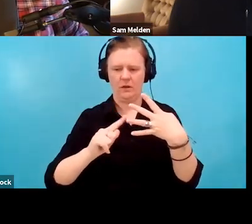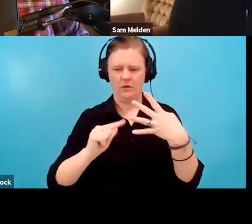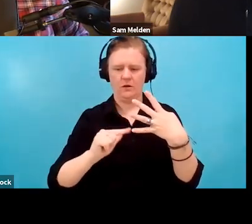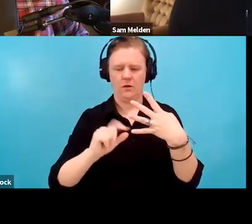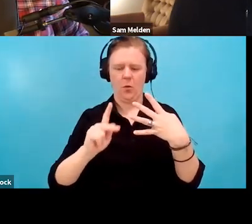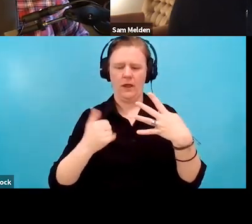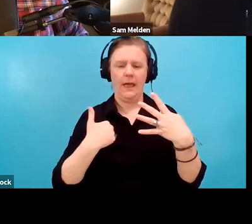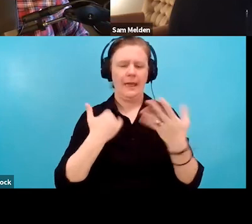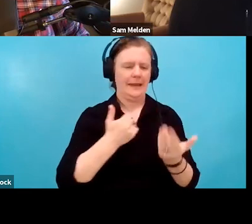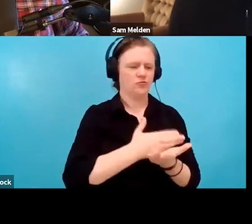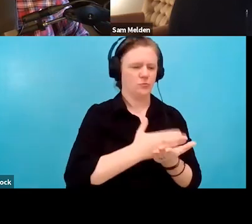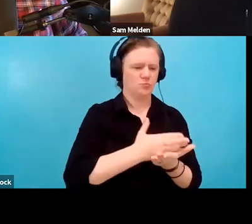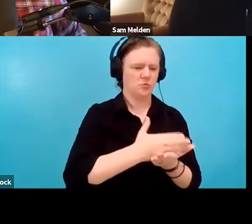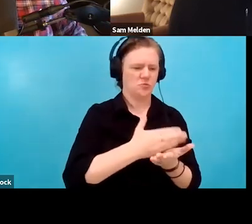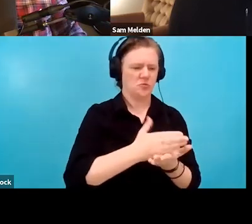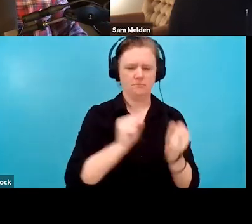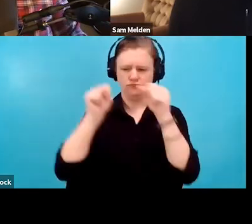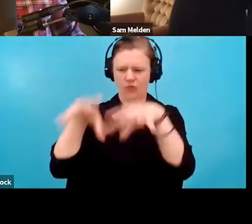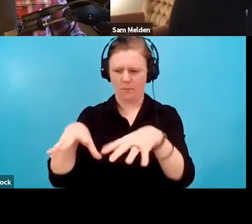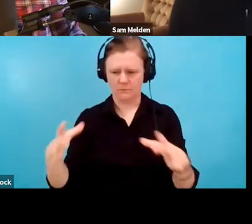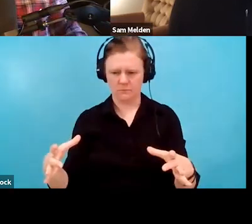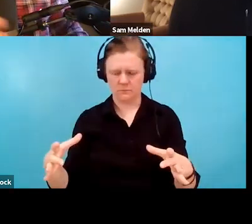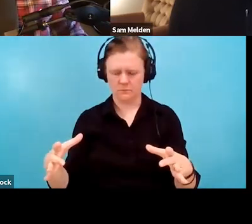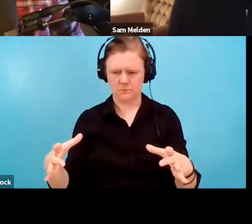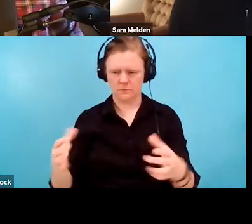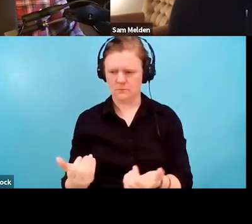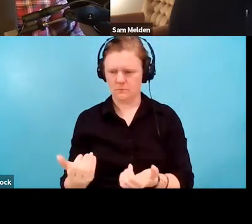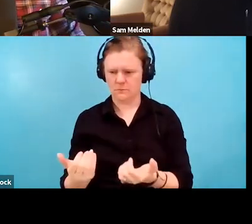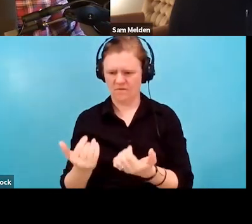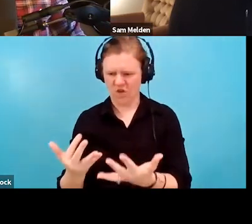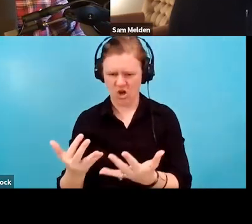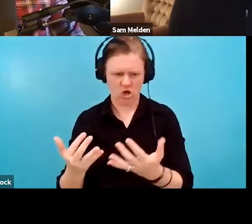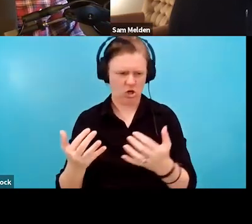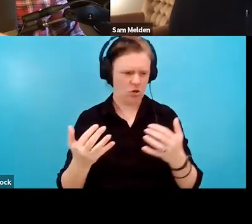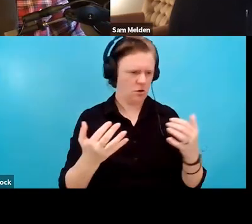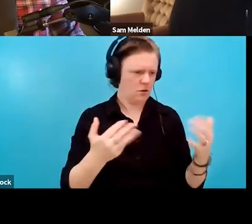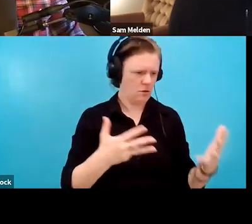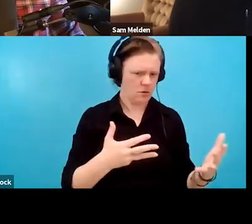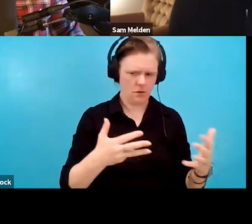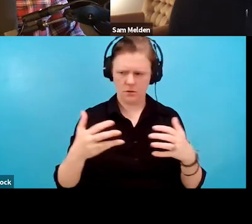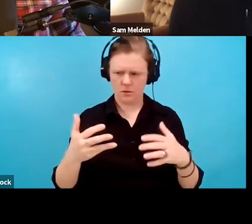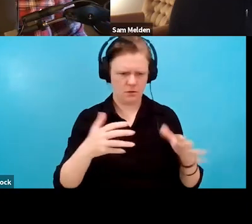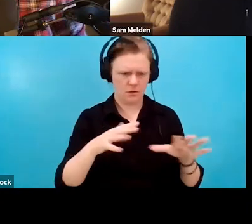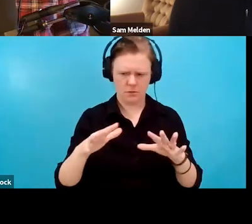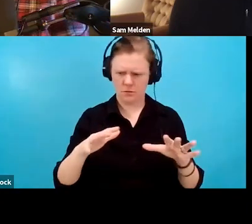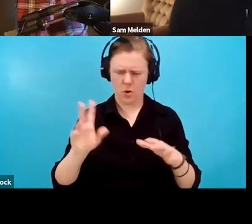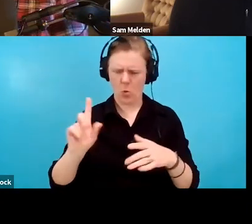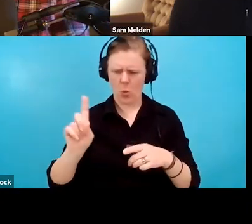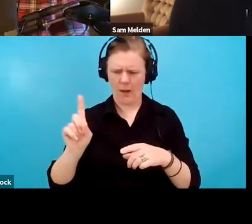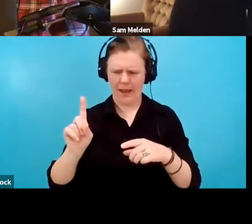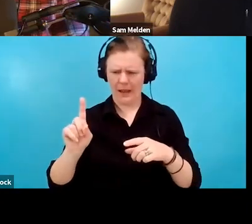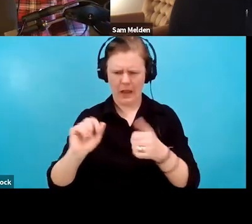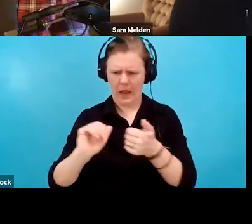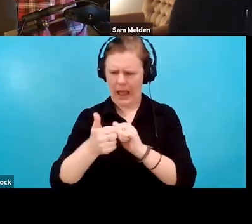this, this, and this into your saucepan. You're already like, there's fire and there's cooking happening, and you were unaware that some previous thing had to